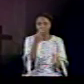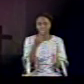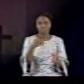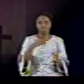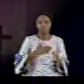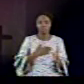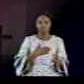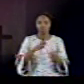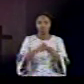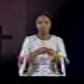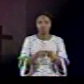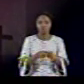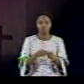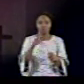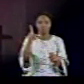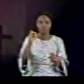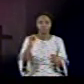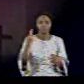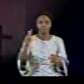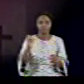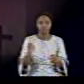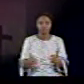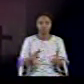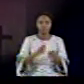liverpool you are here